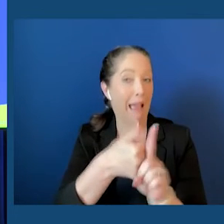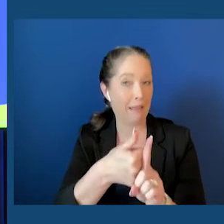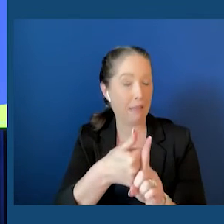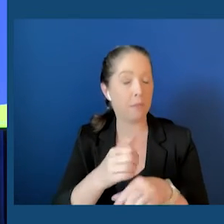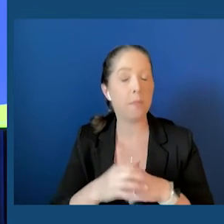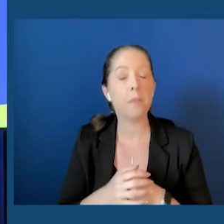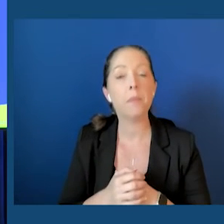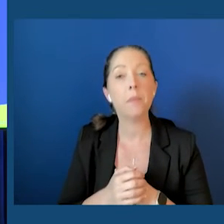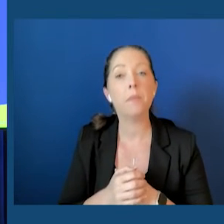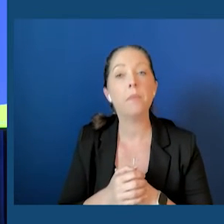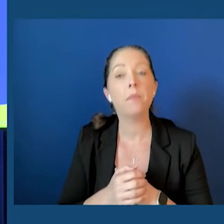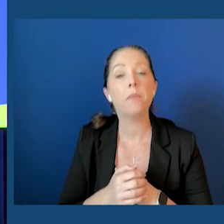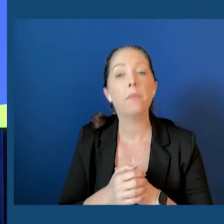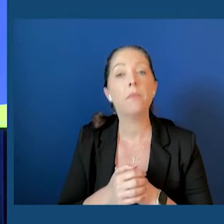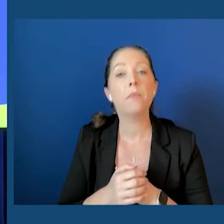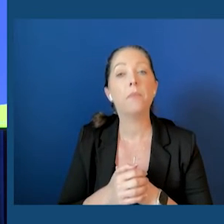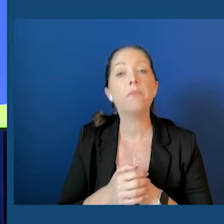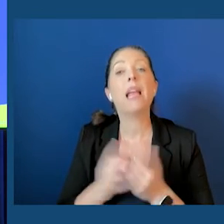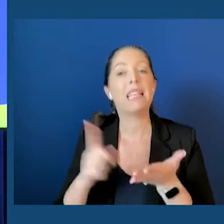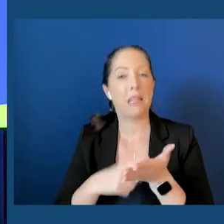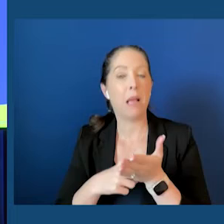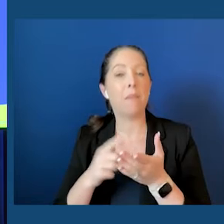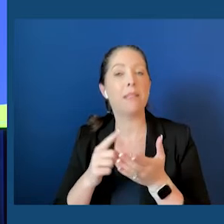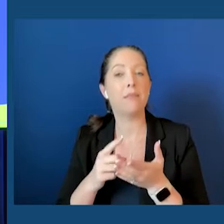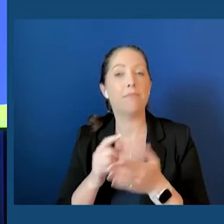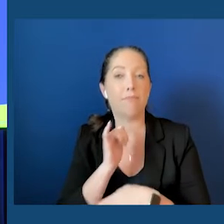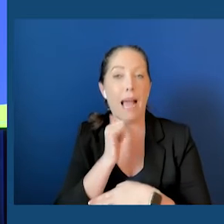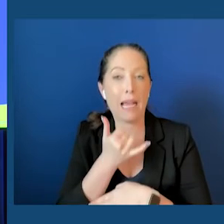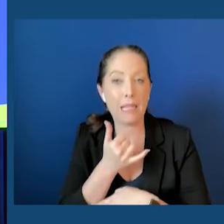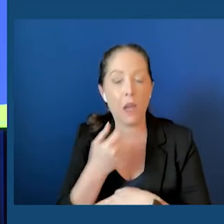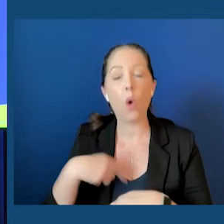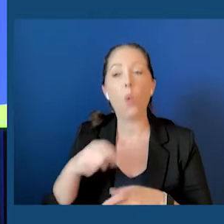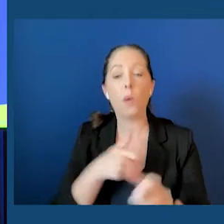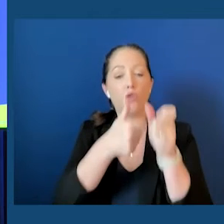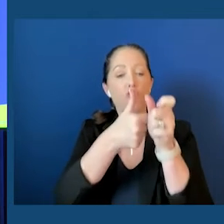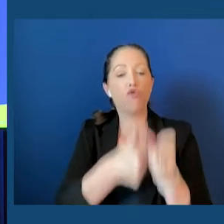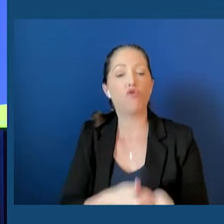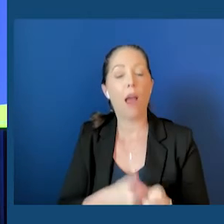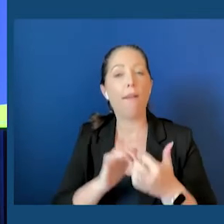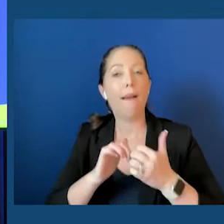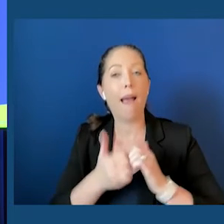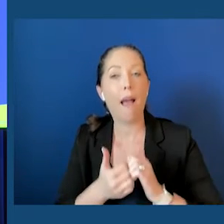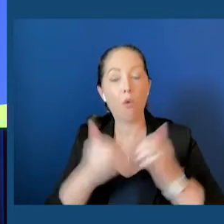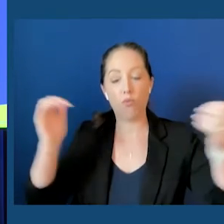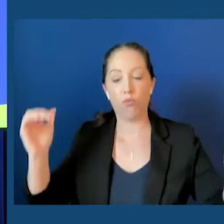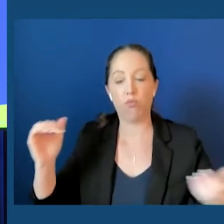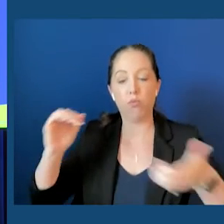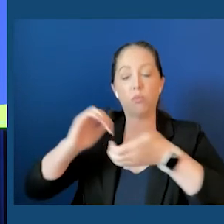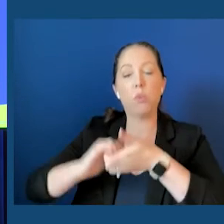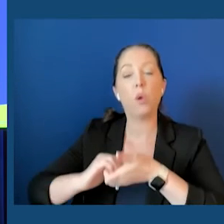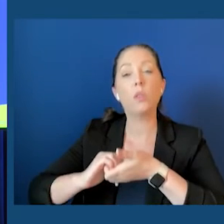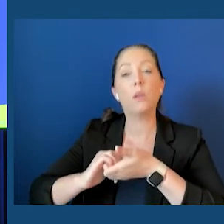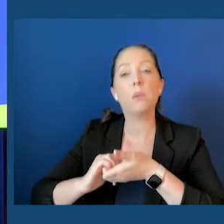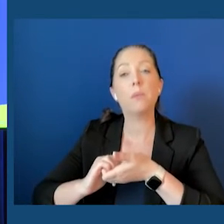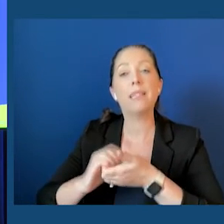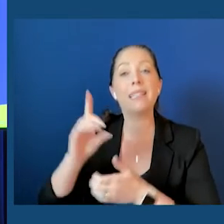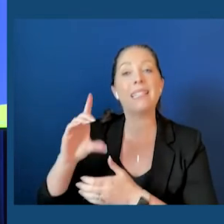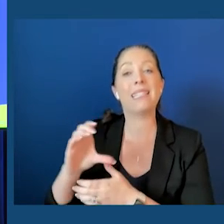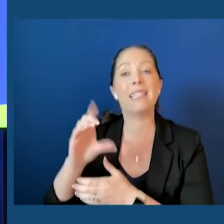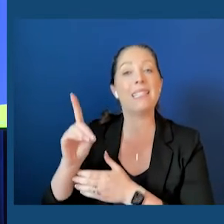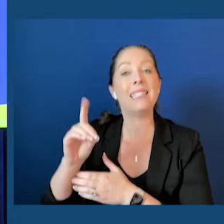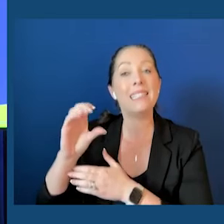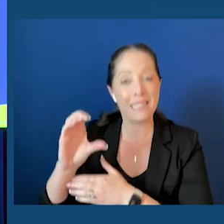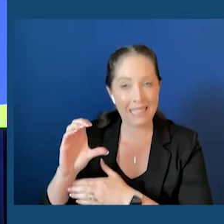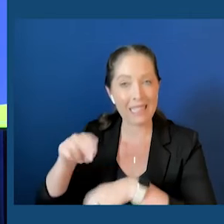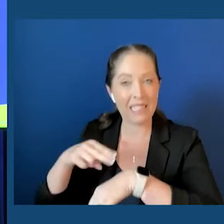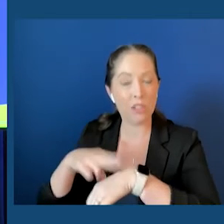some instances also accidents. We also track primarily through partnership with the CDC, the national CDC,